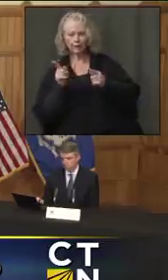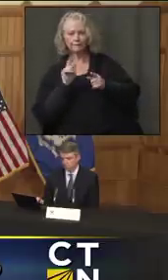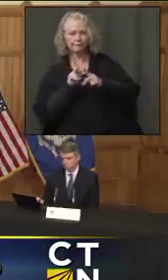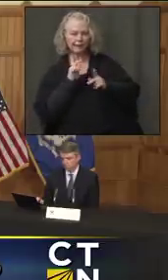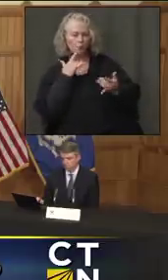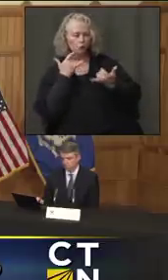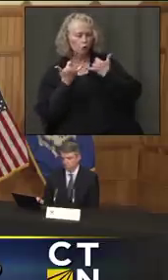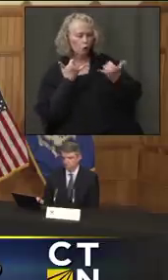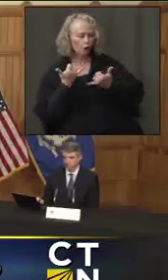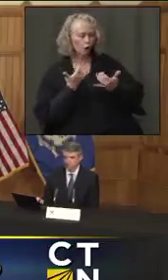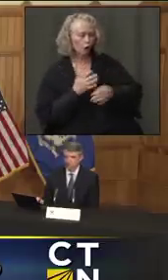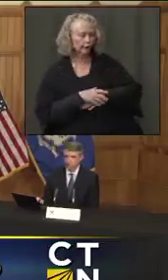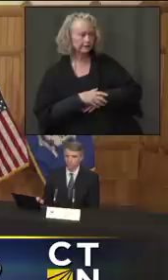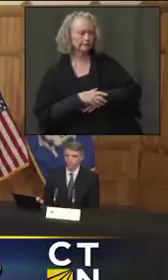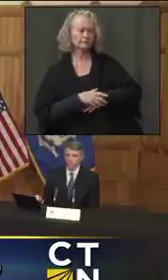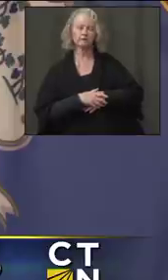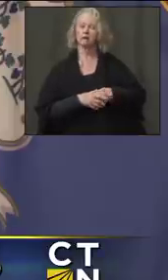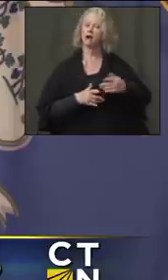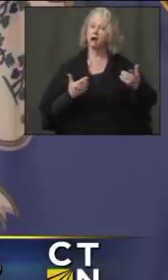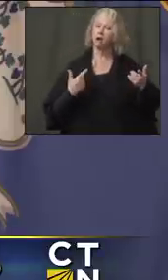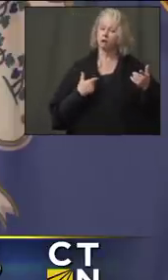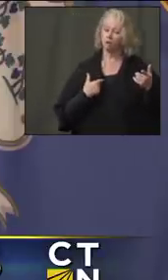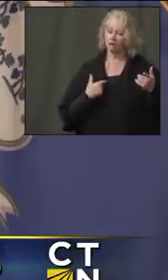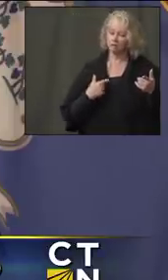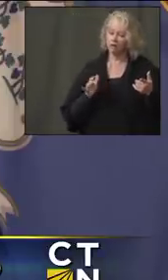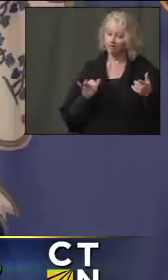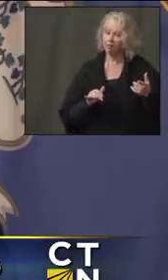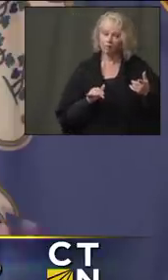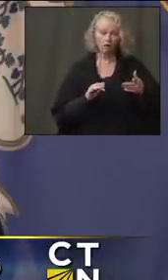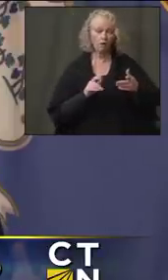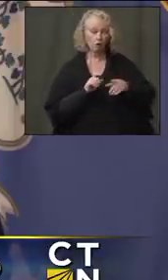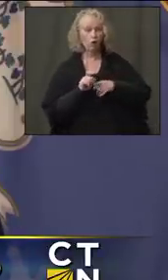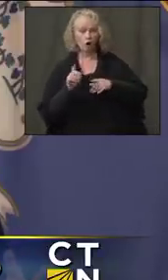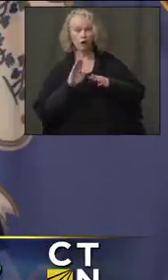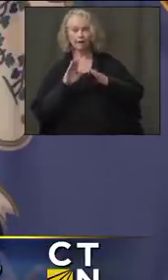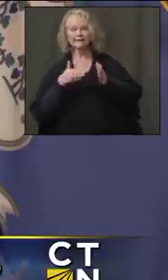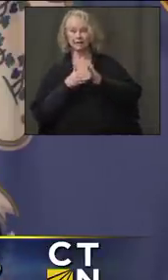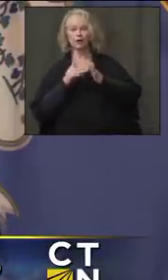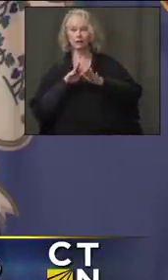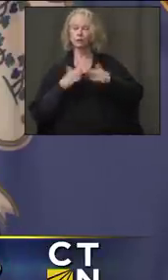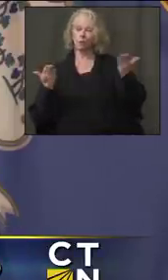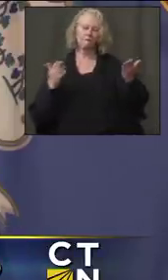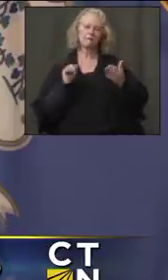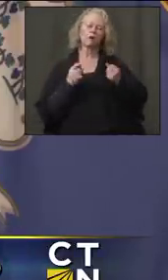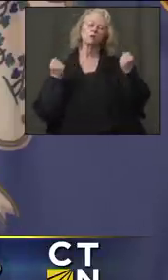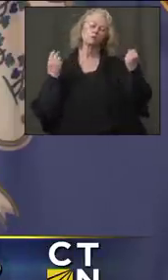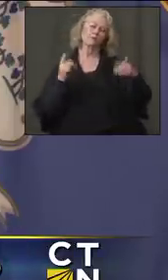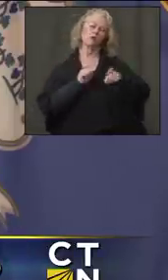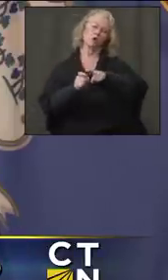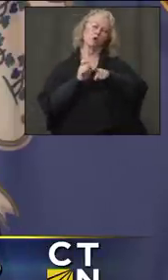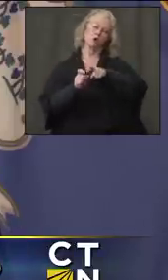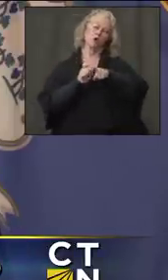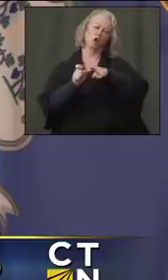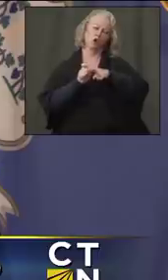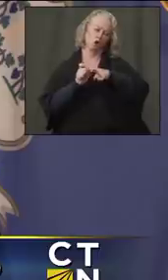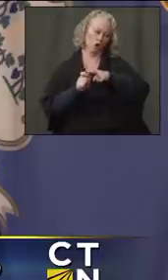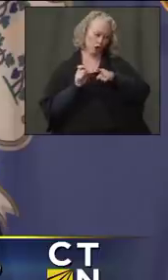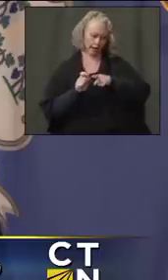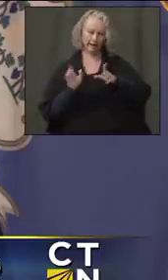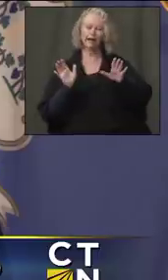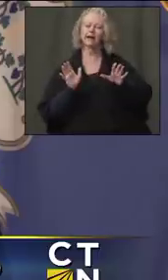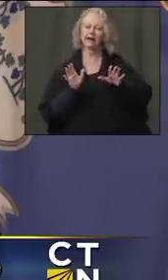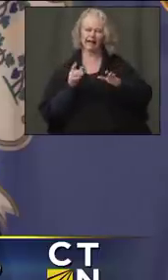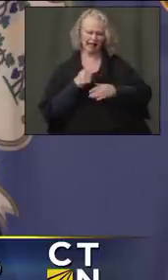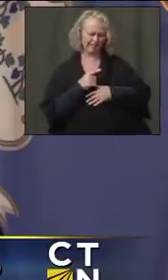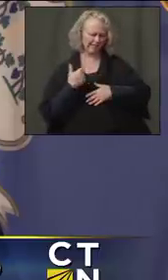phone with the DOL? Well, I'll start with this. The call center is open. It's overwhelmed by calls. That said, we have, I think, paid